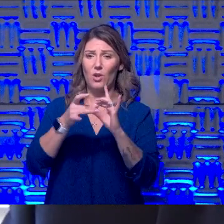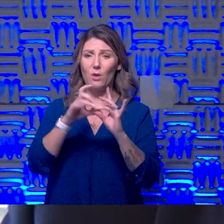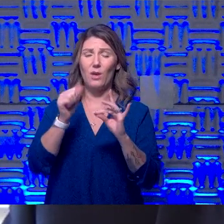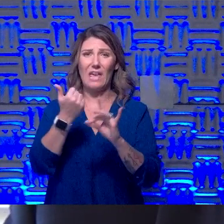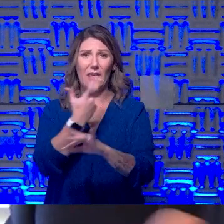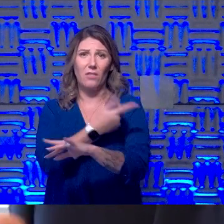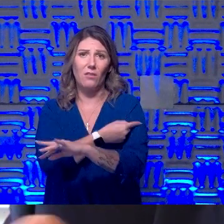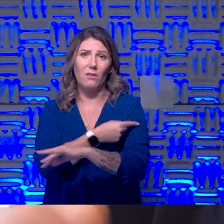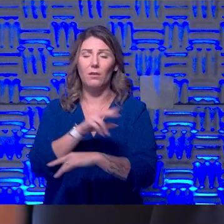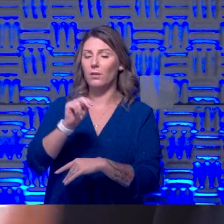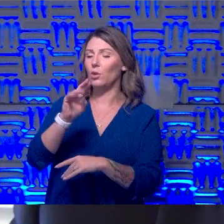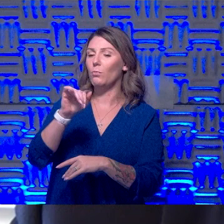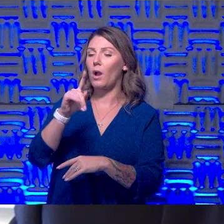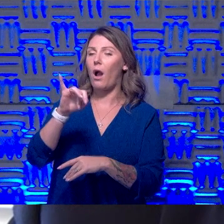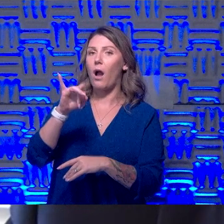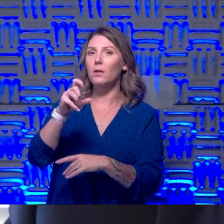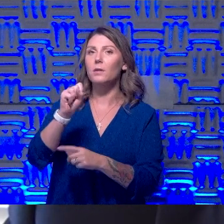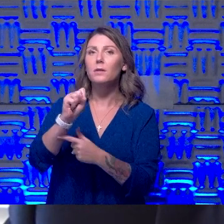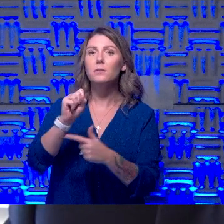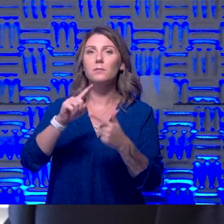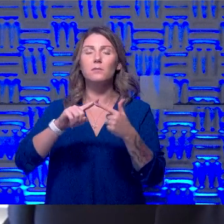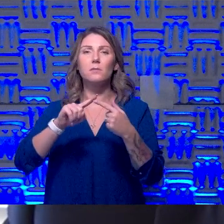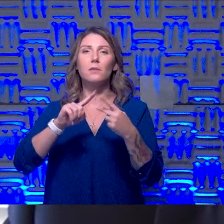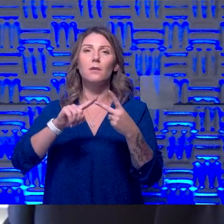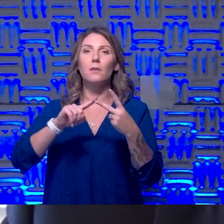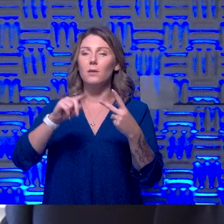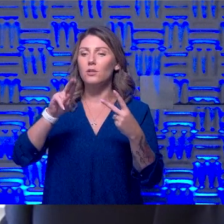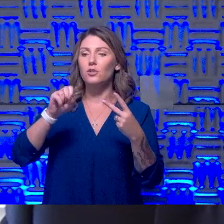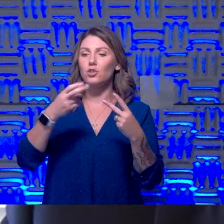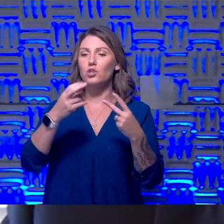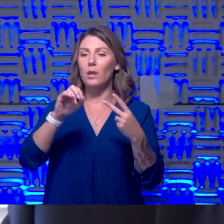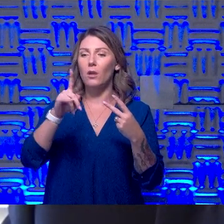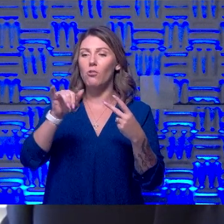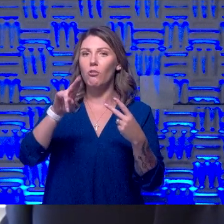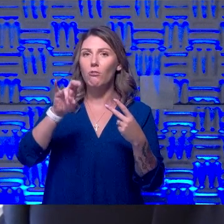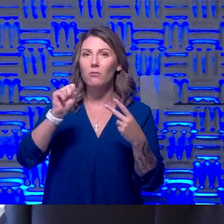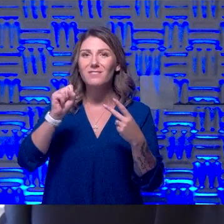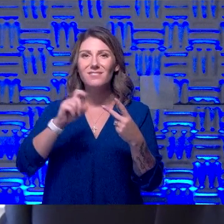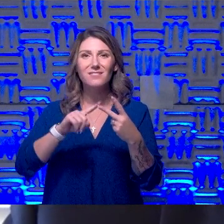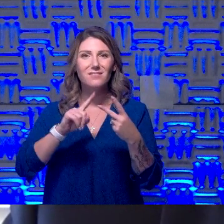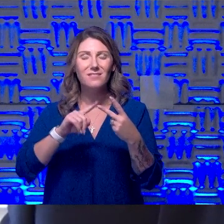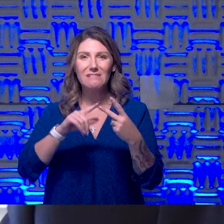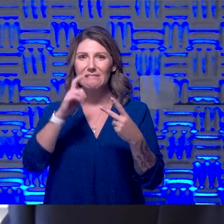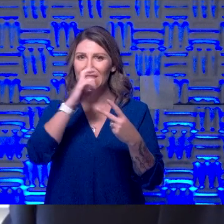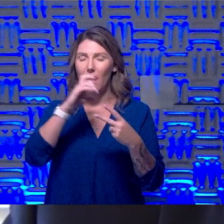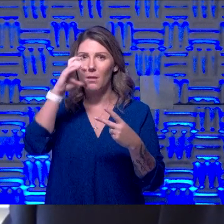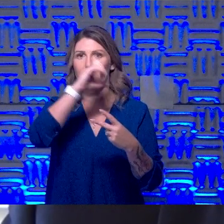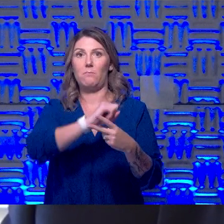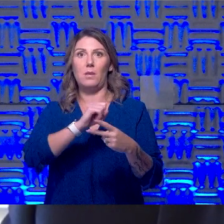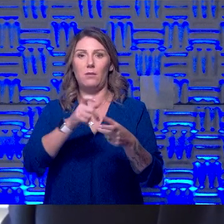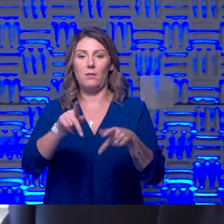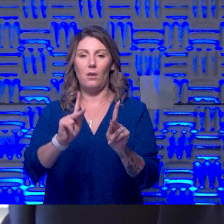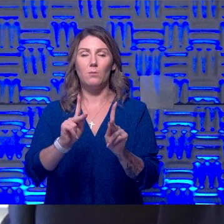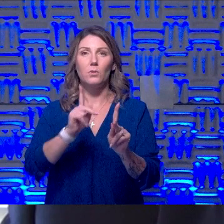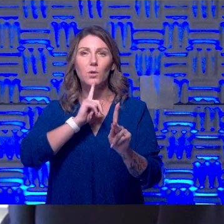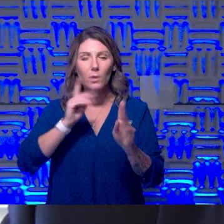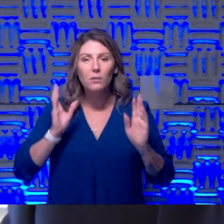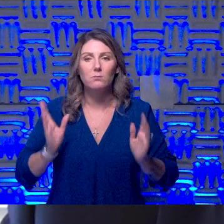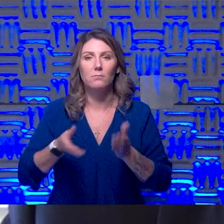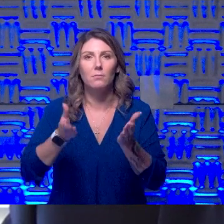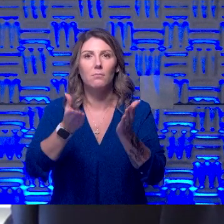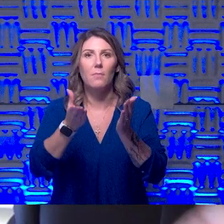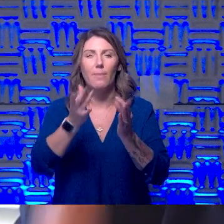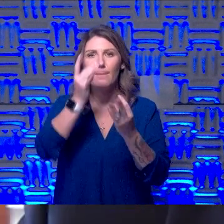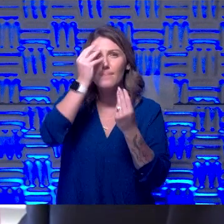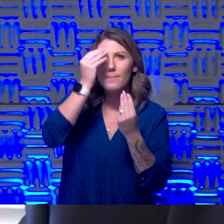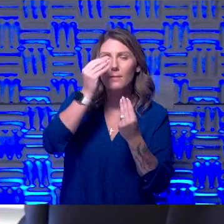it's pneumococcal, shingles, all the other vaccines that people ought to be thinking about? Let's not miss this golden opportunity to really drive that thinking as